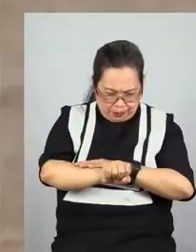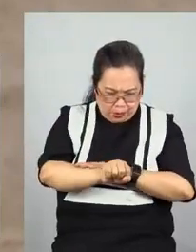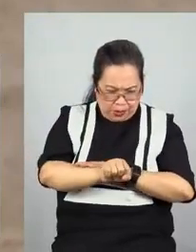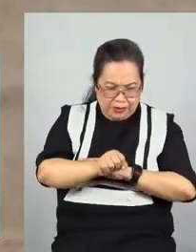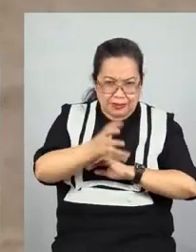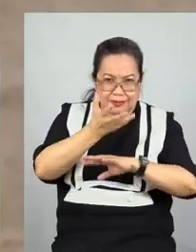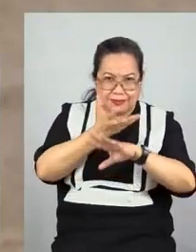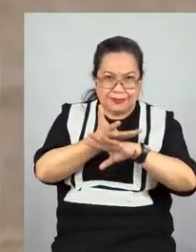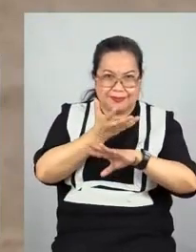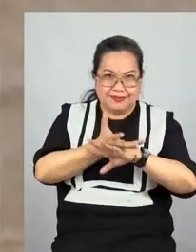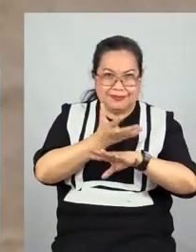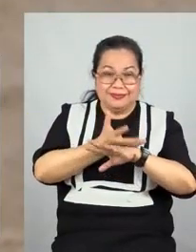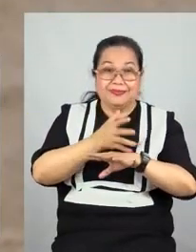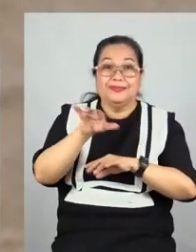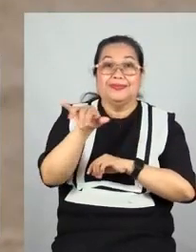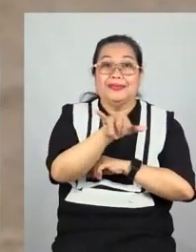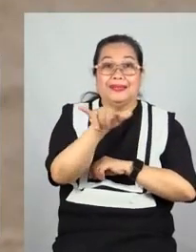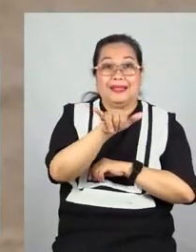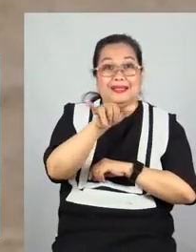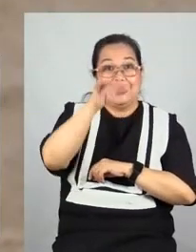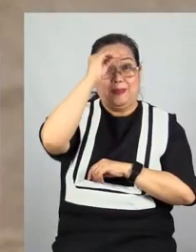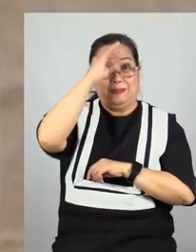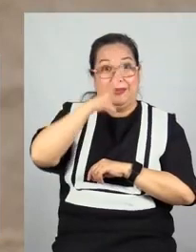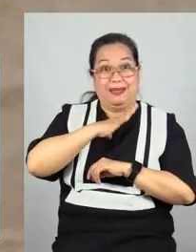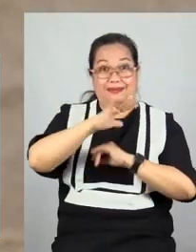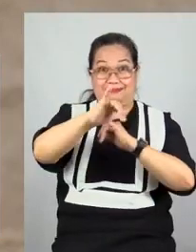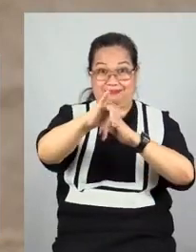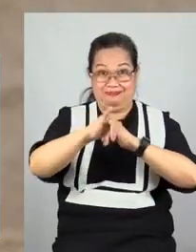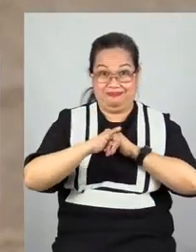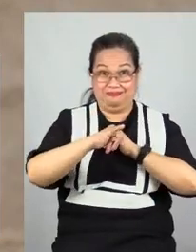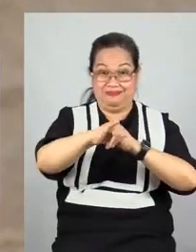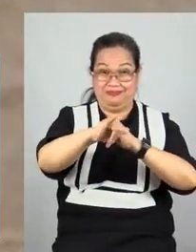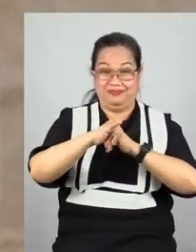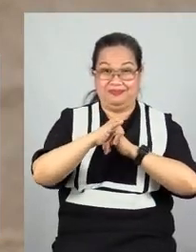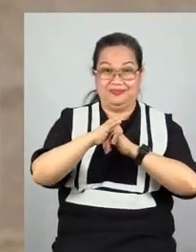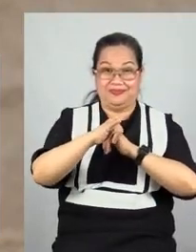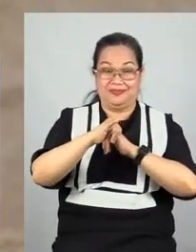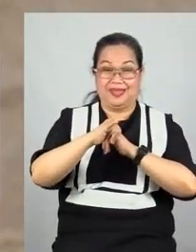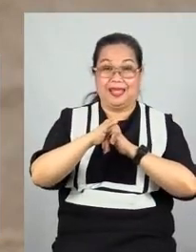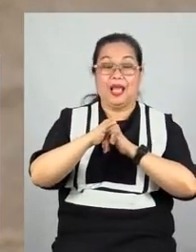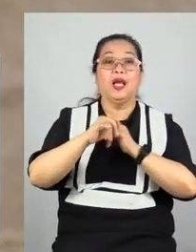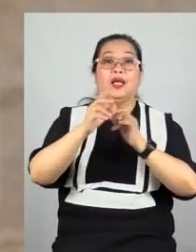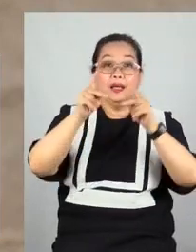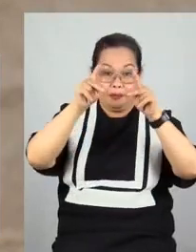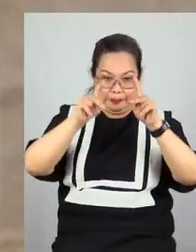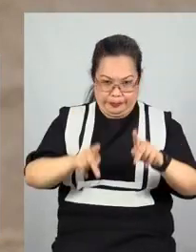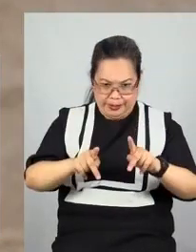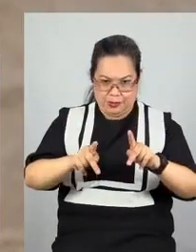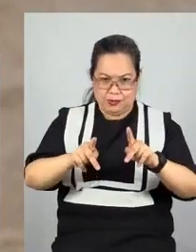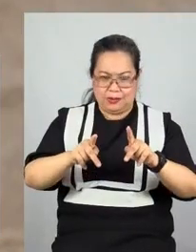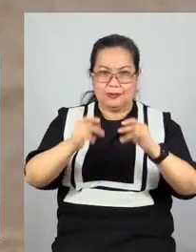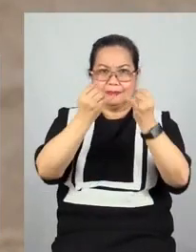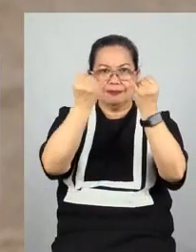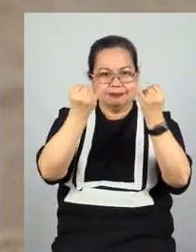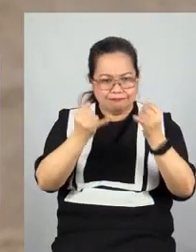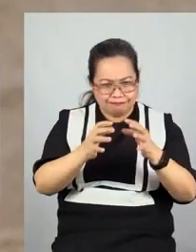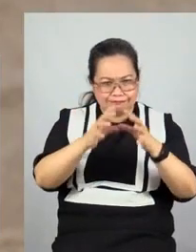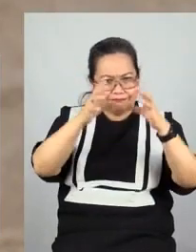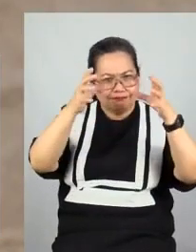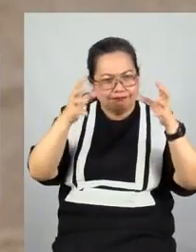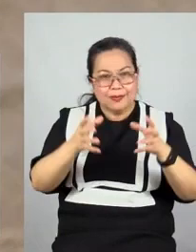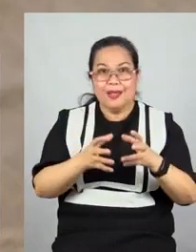likeness of men. And being found in human form, he humbled himself by